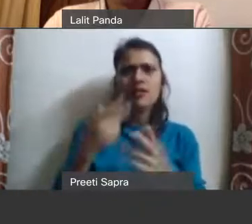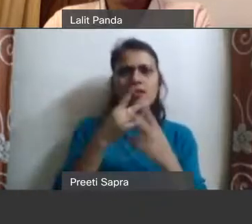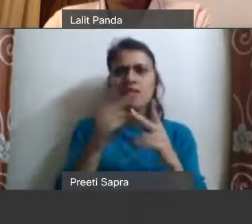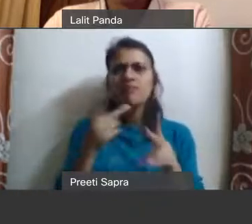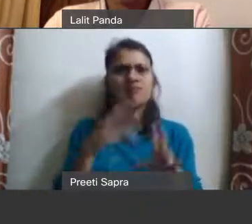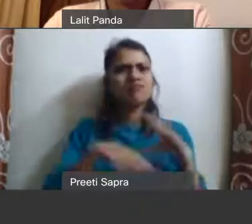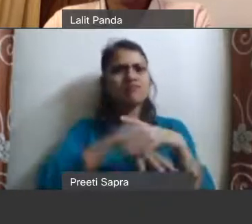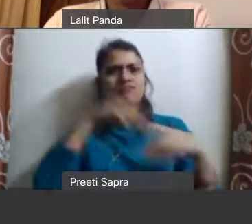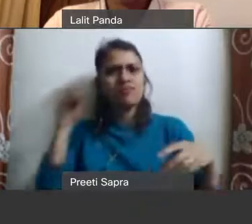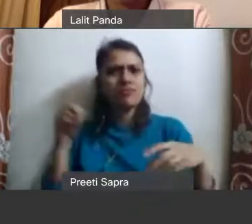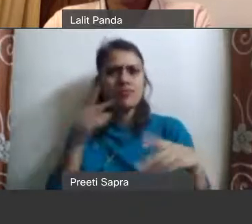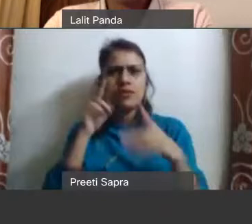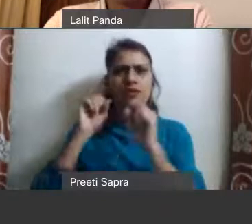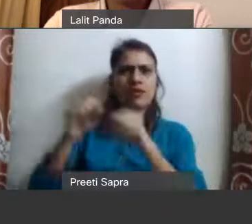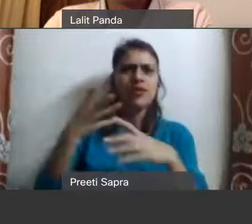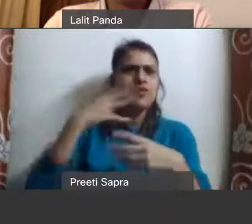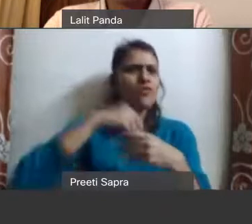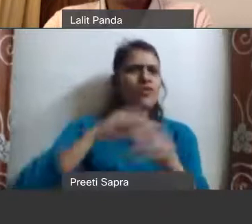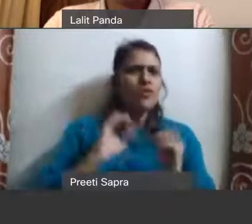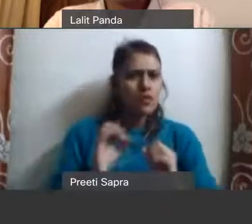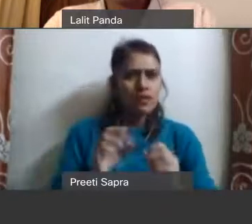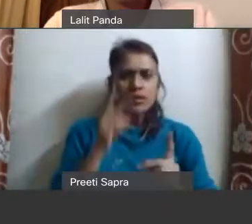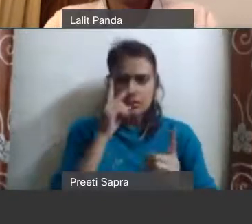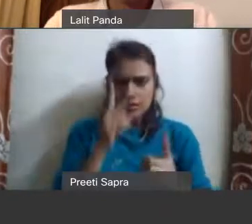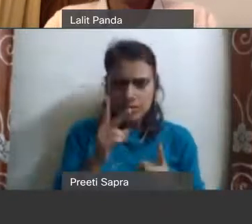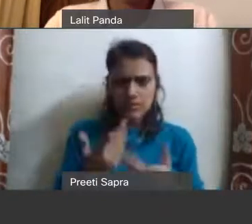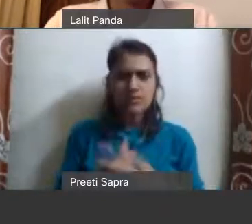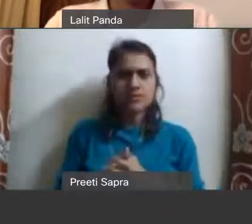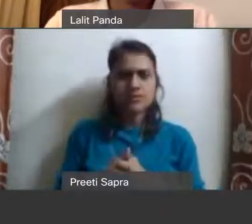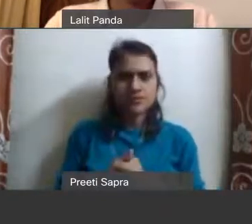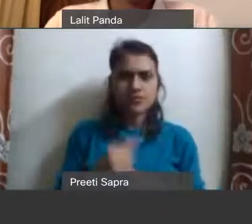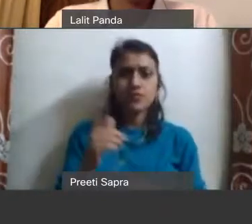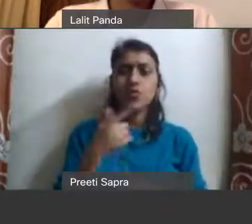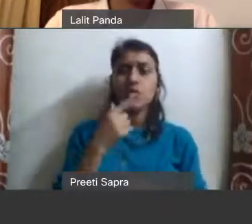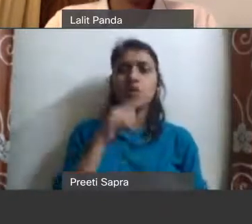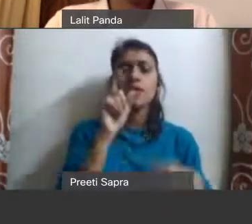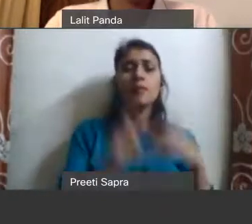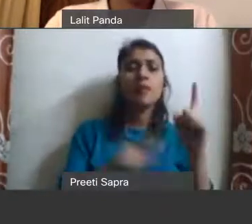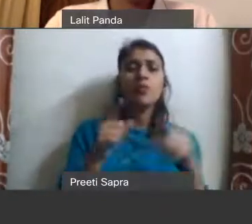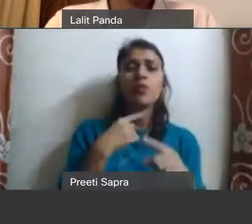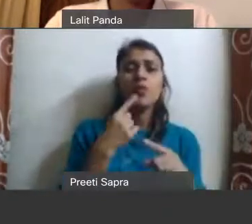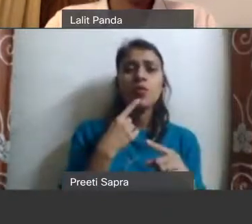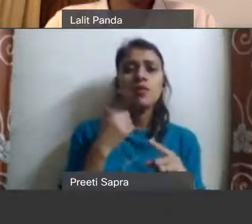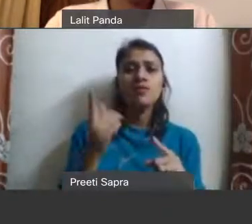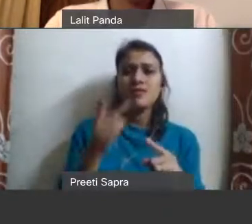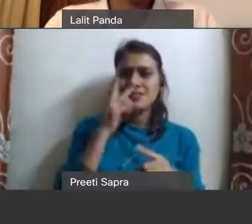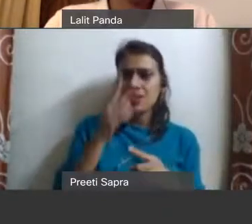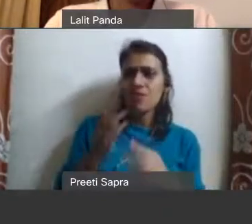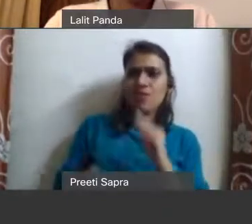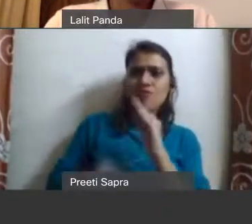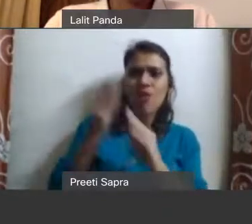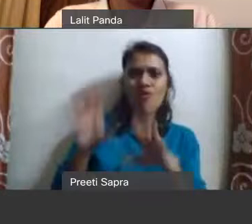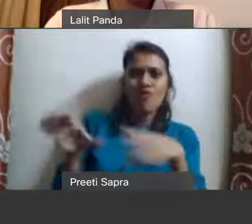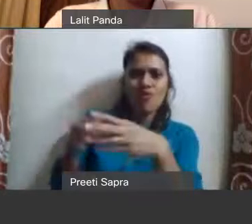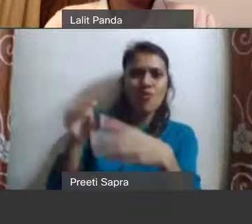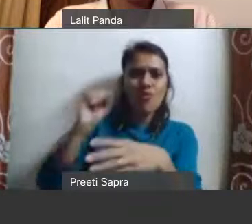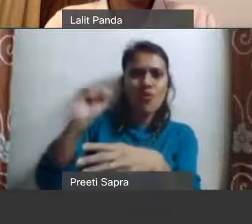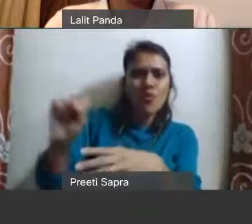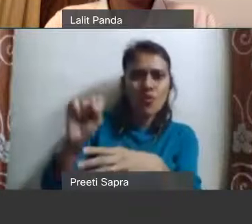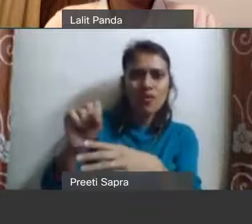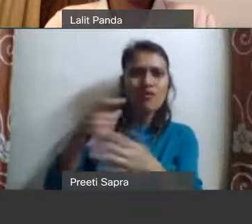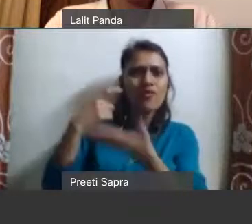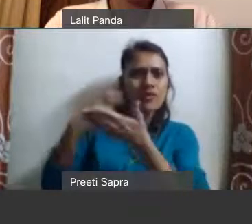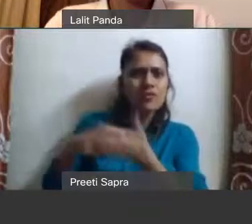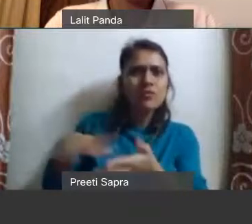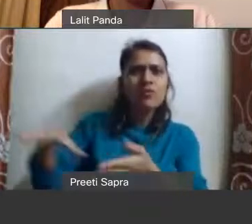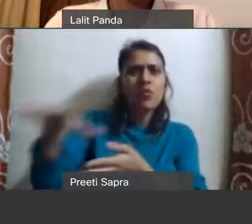from the purview of the Act. We see that Rohingyas, who are in fact one of the most persecuted community in the entire world as recognized